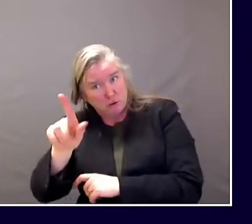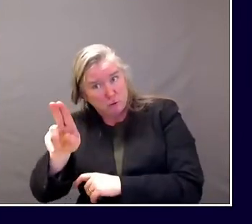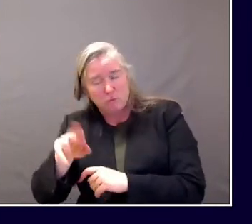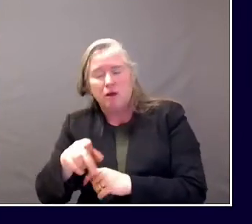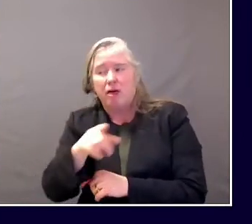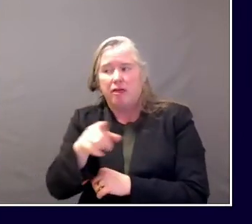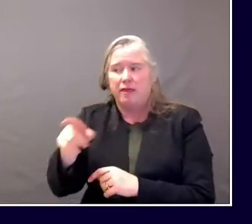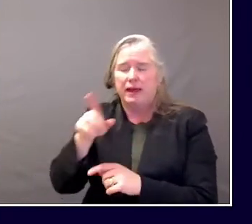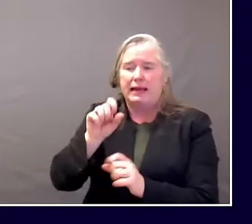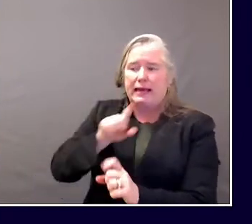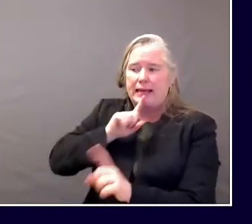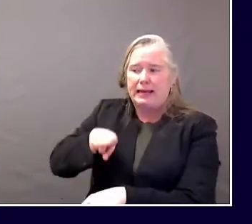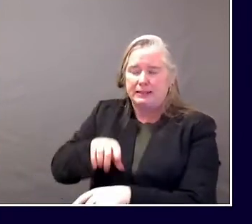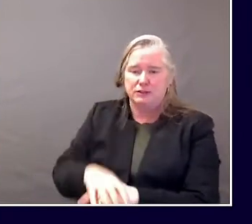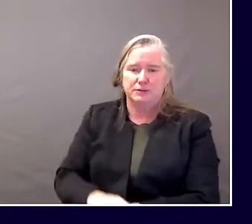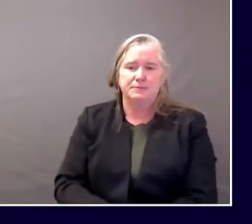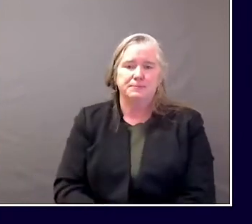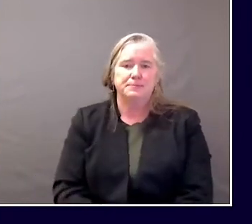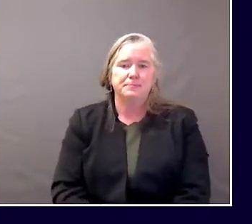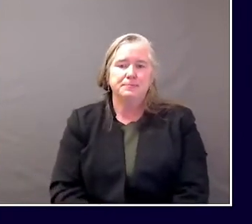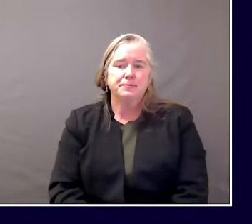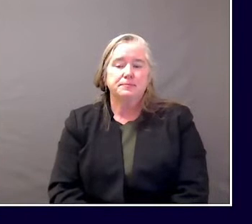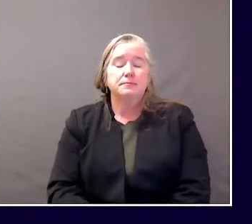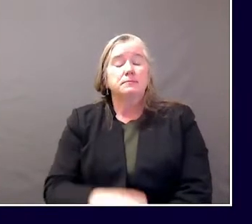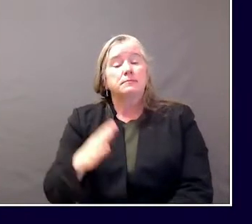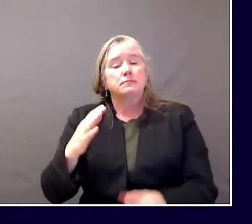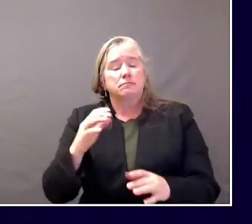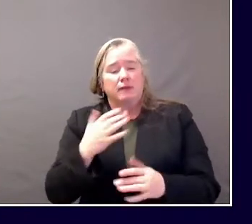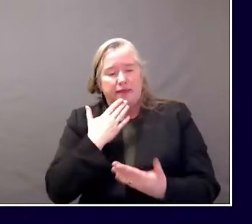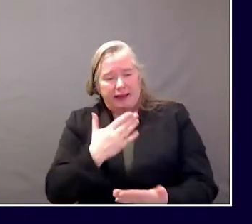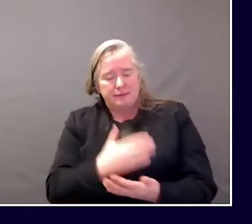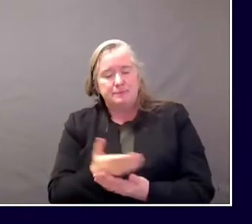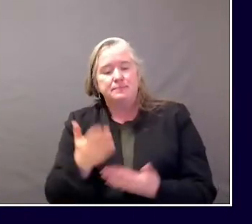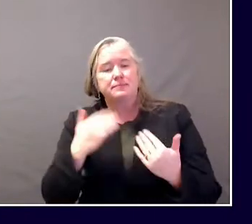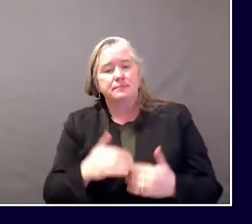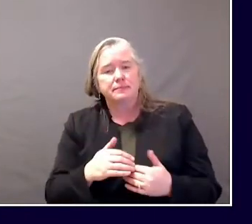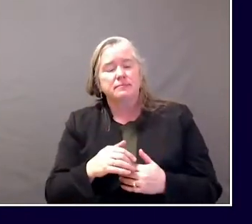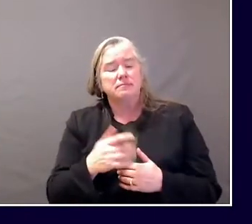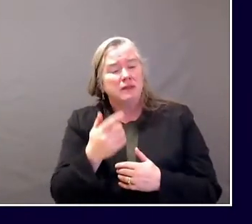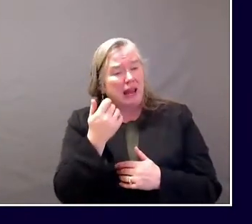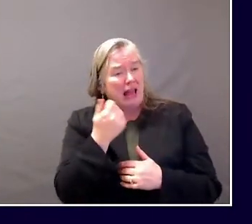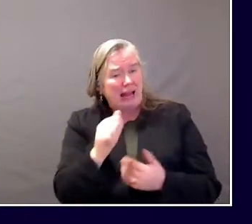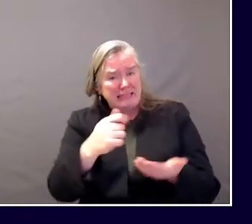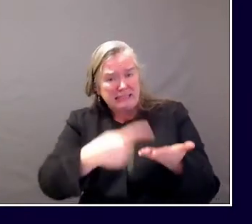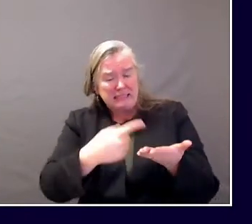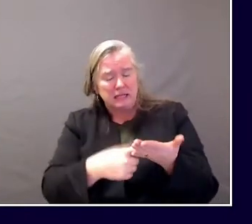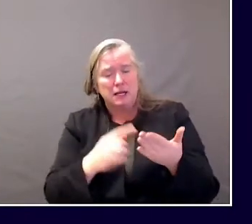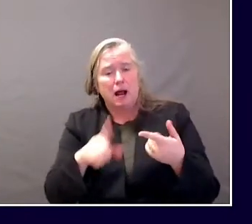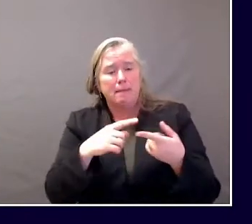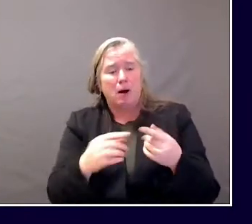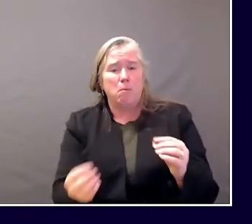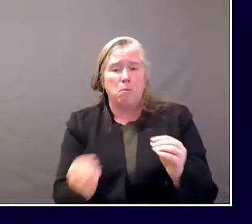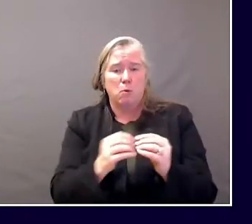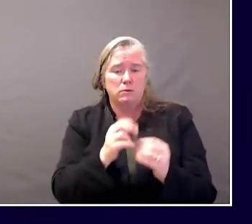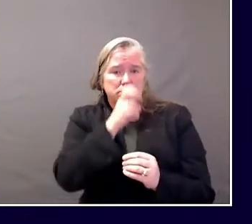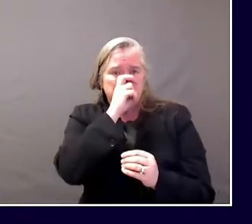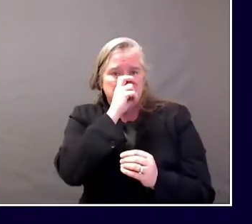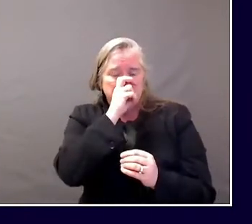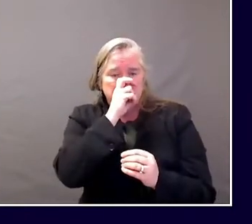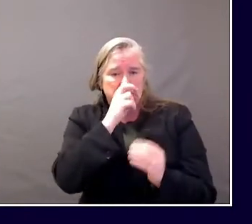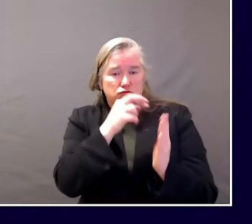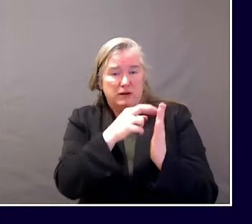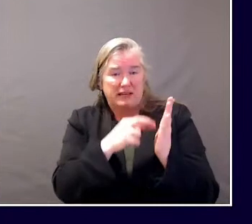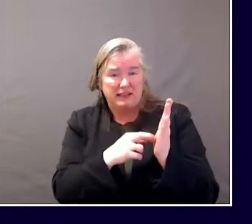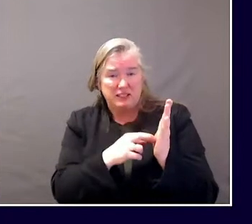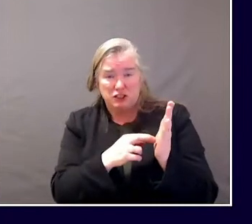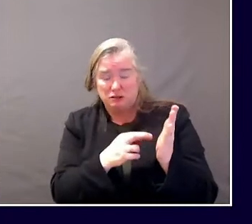talk about more regulations as the numbers continue to tick up? We've seen evidence that it's not working as